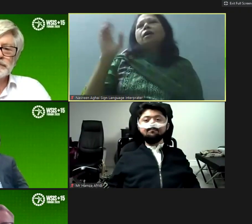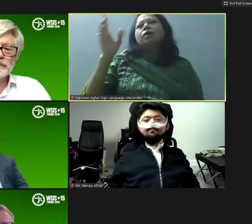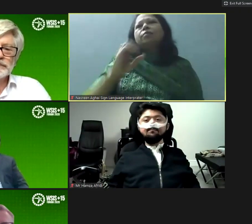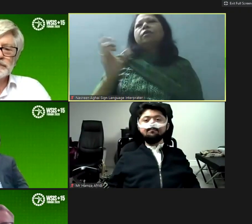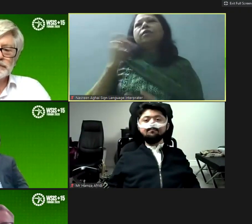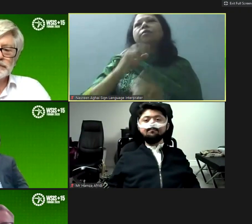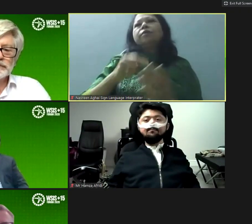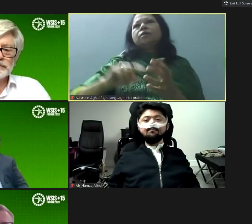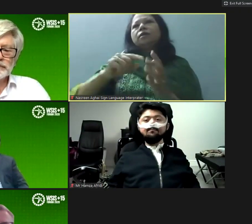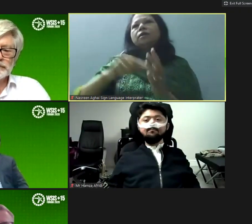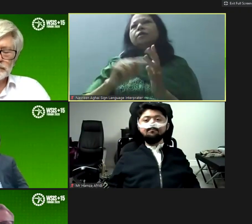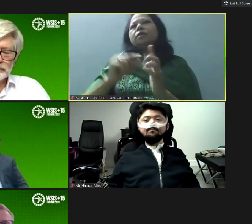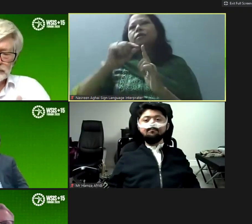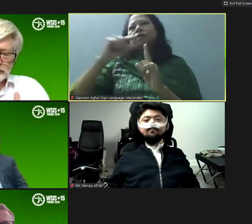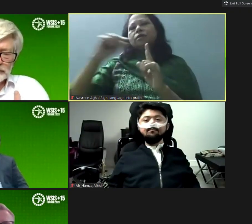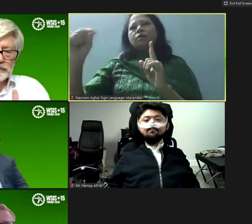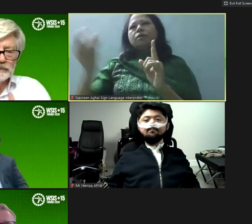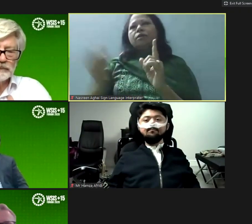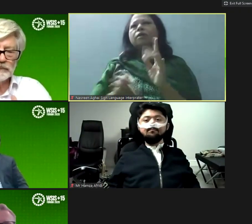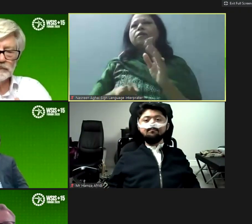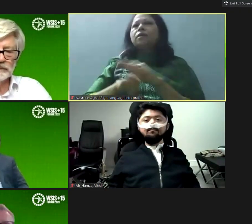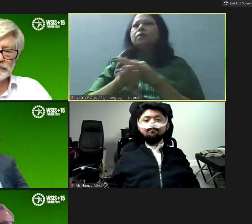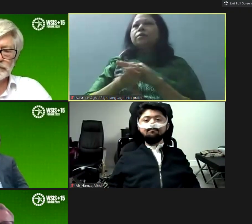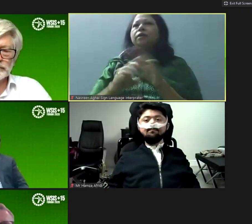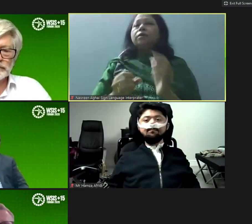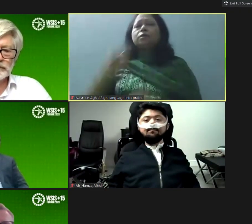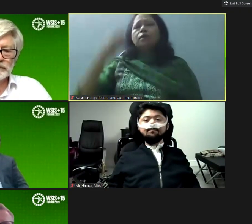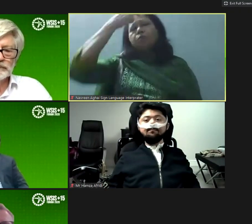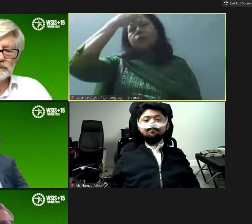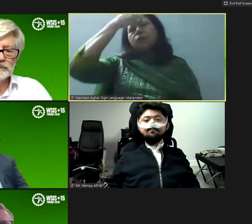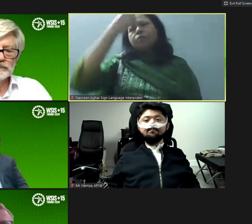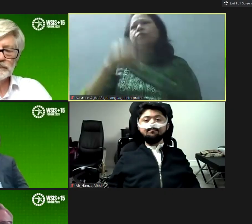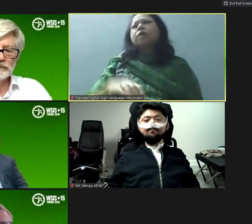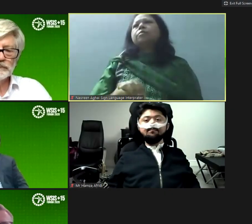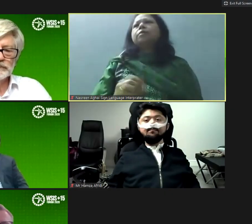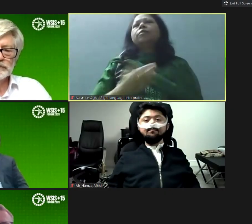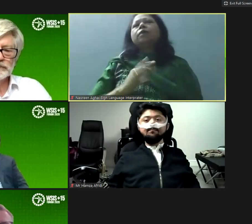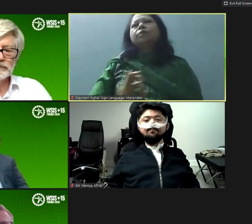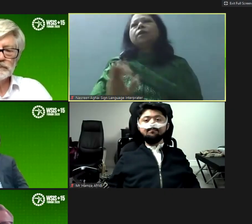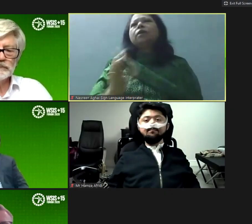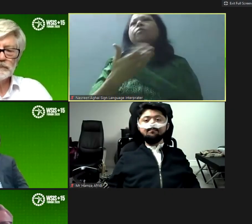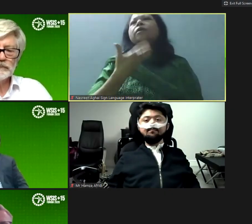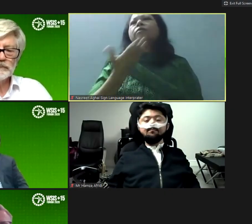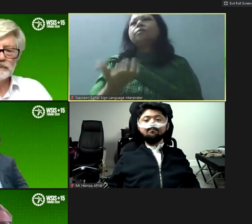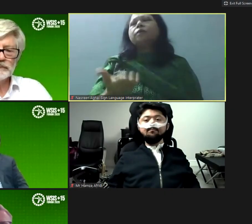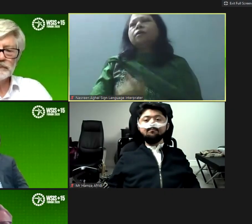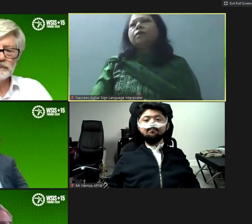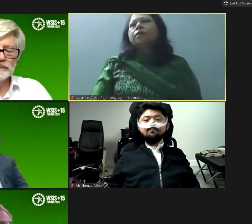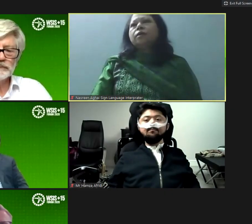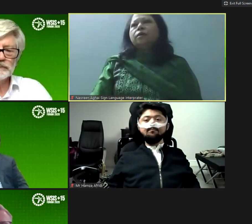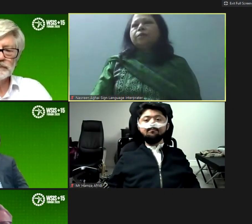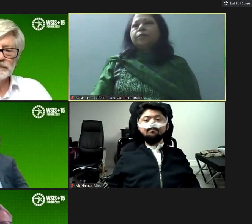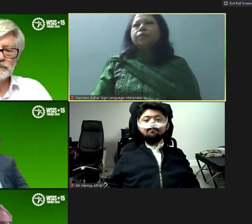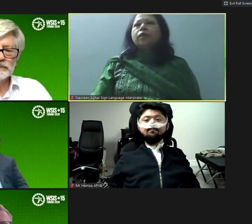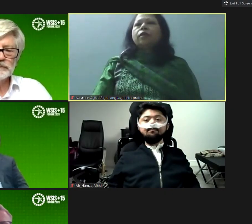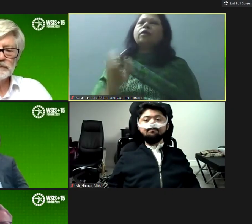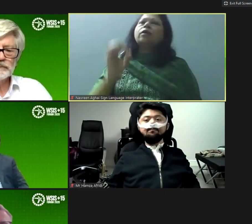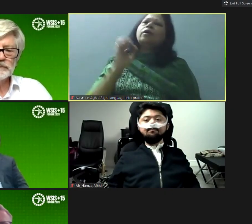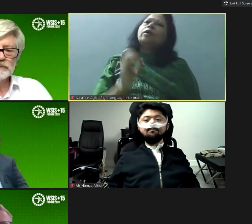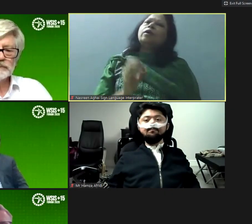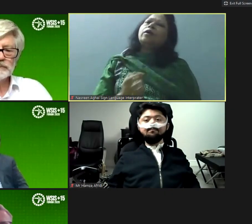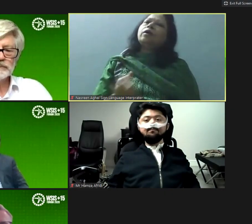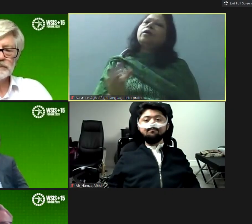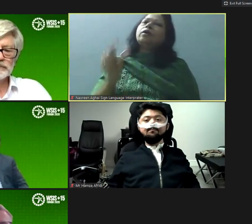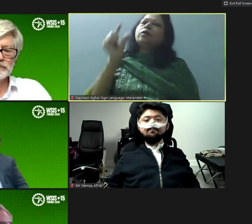digital accessibility challenge from a first world perspective, because he's based in the UK.